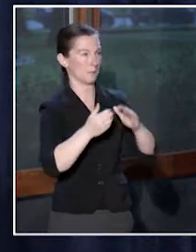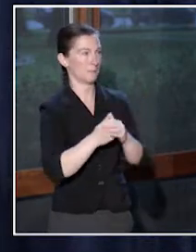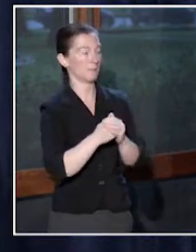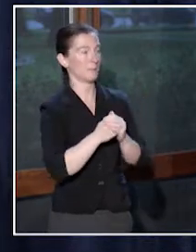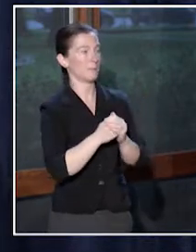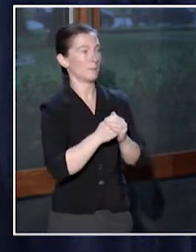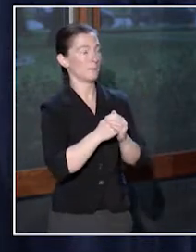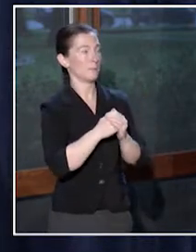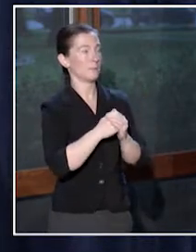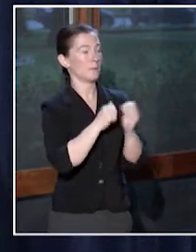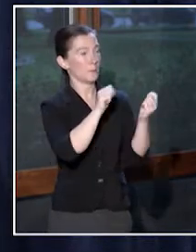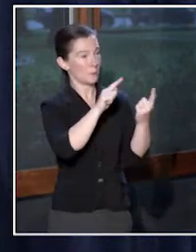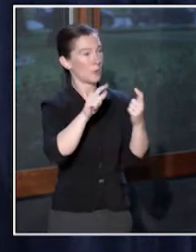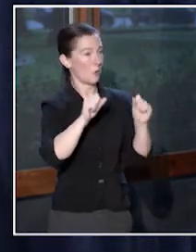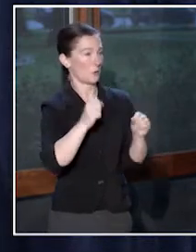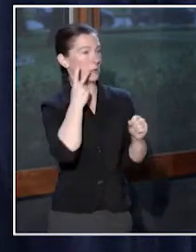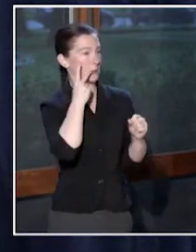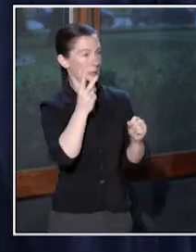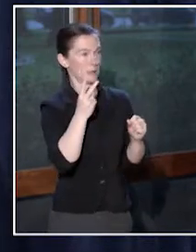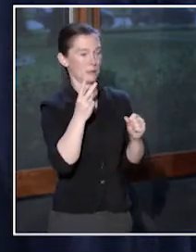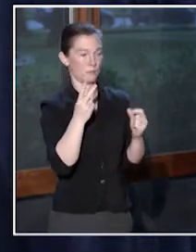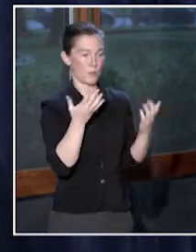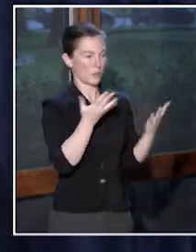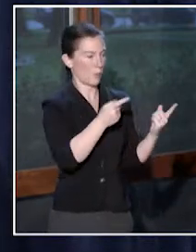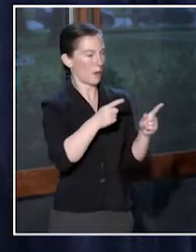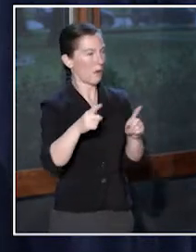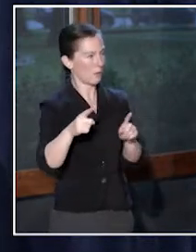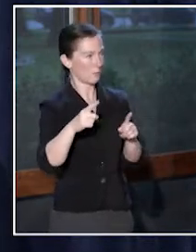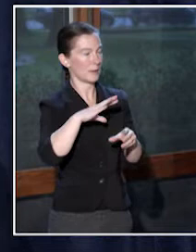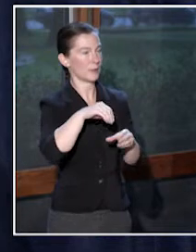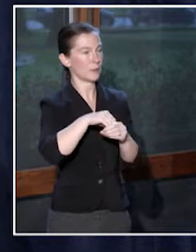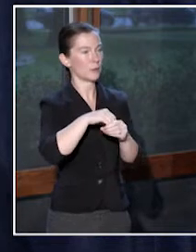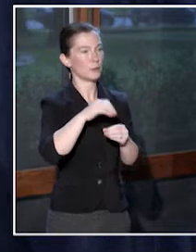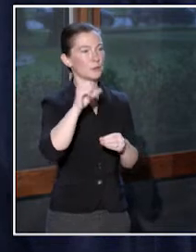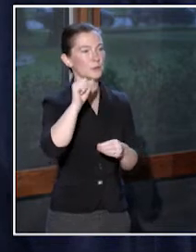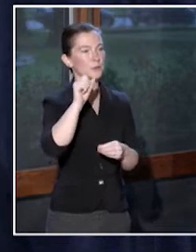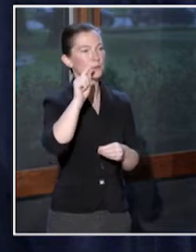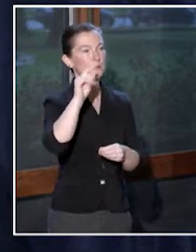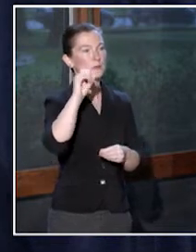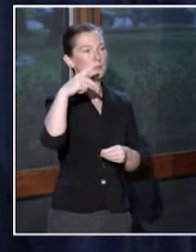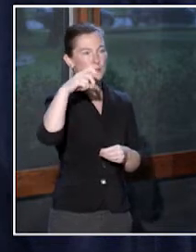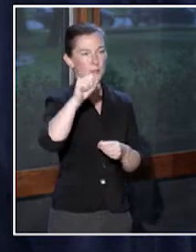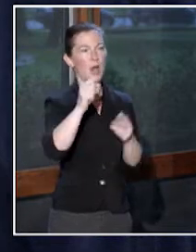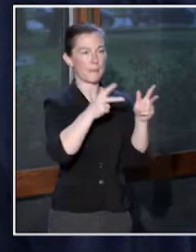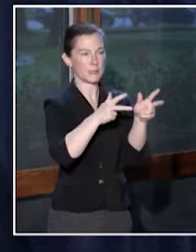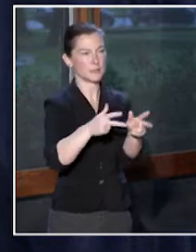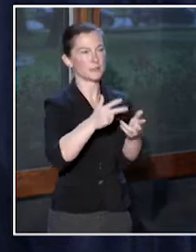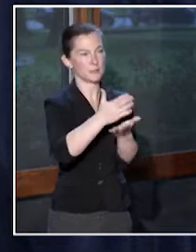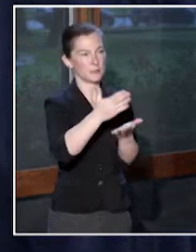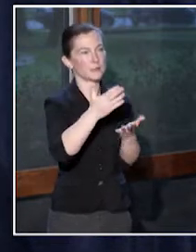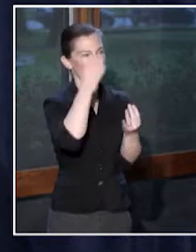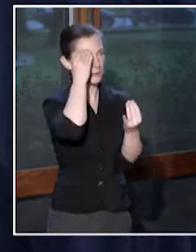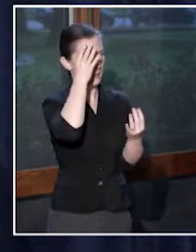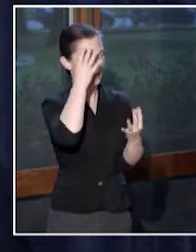That includes stops data and making all of our decisions through an equity lens. This will not be